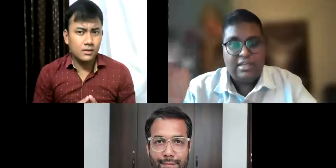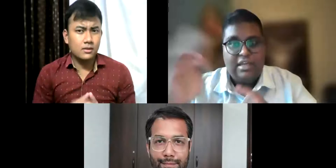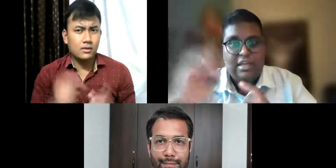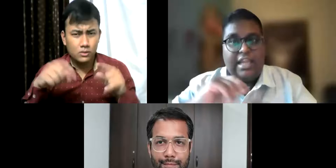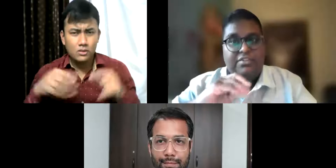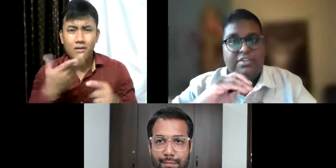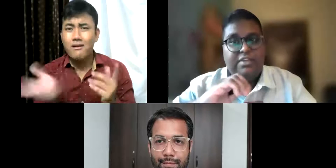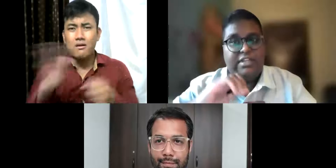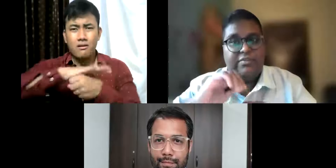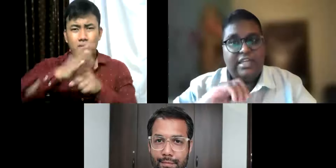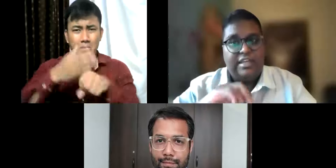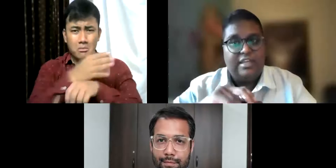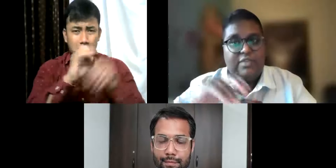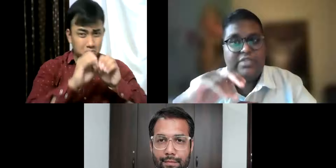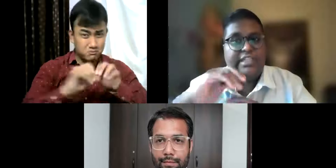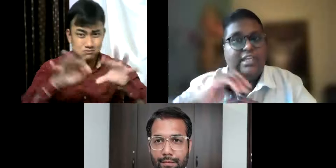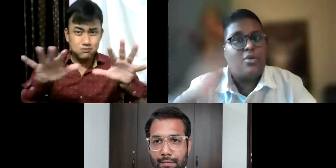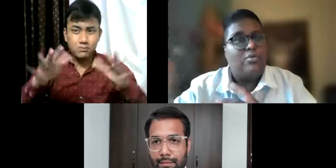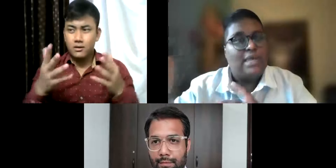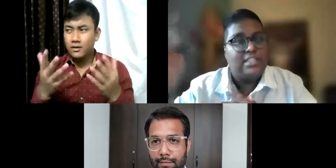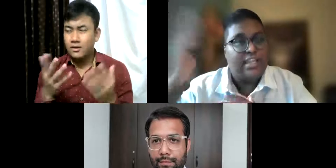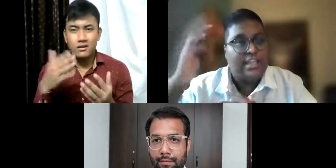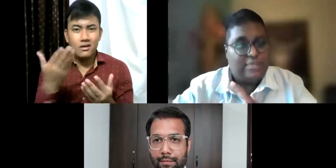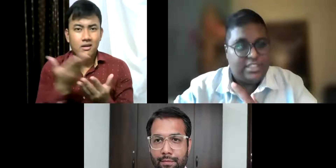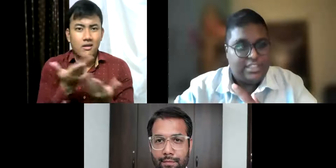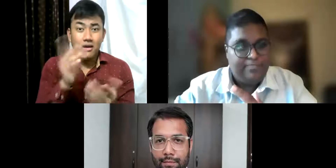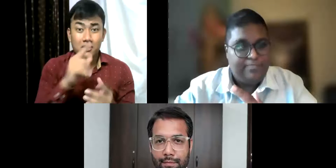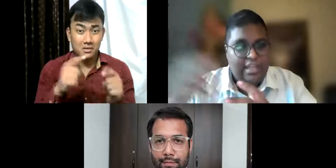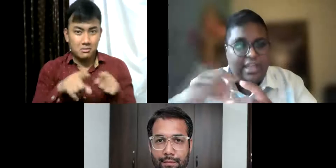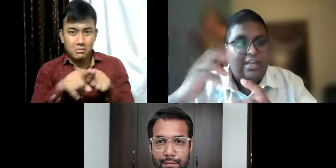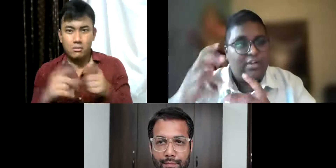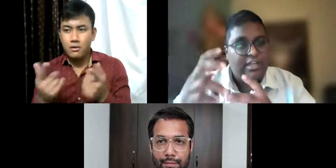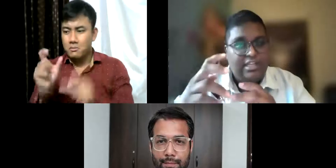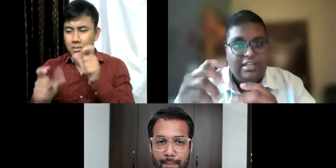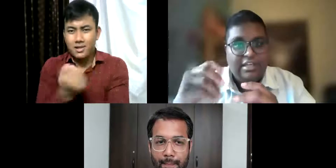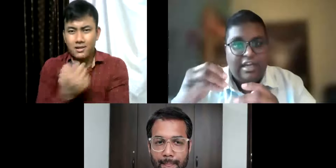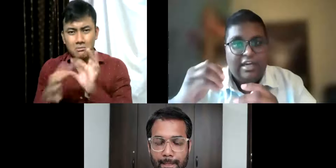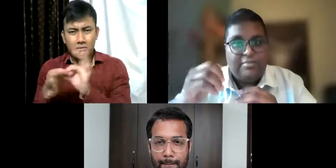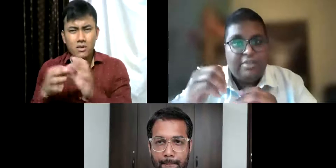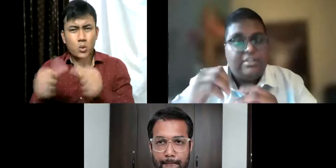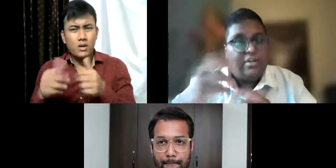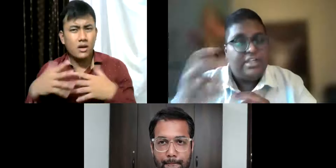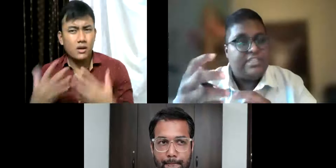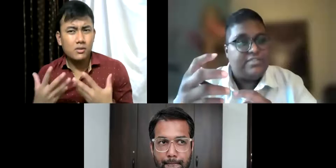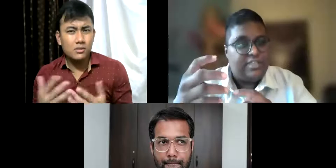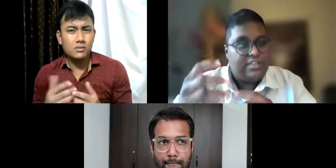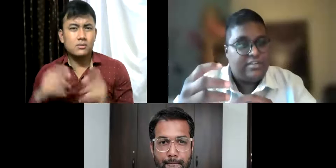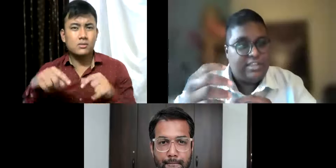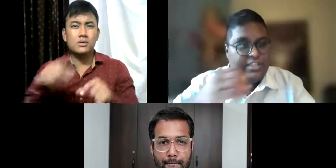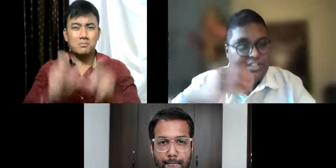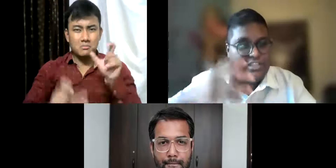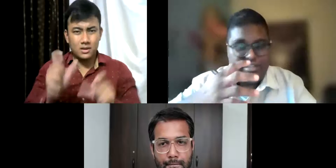pandemic kind of shifted the way in which we think about romance and intimacy. It had already, there were already shifts with